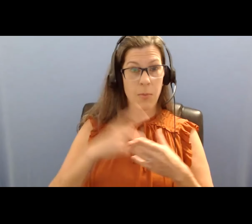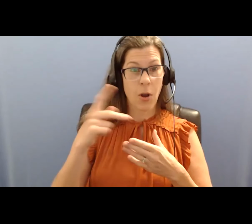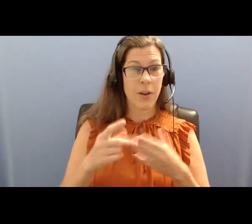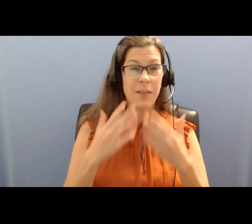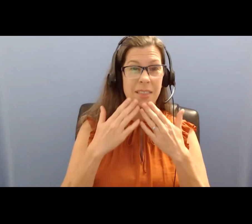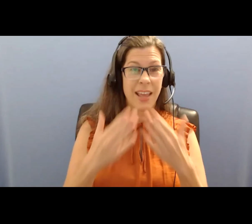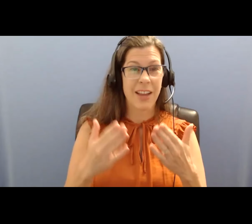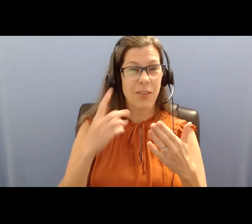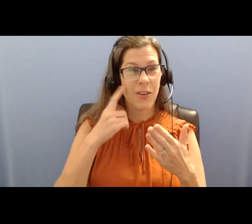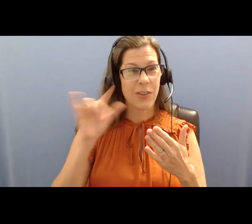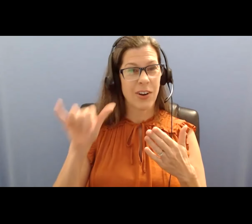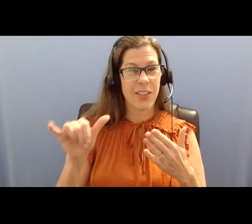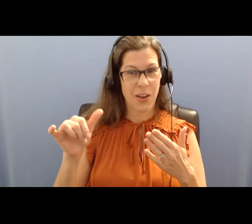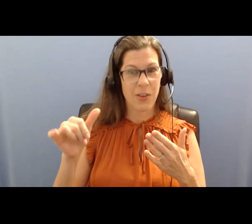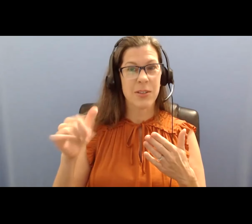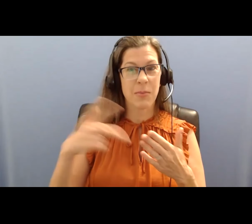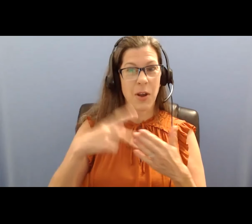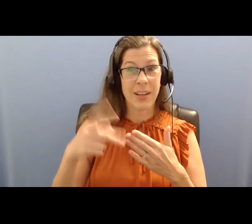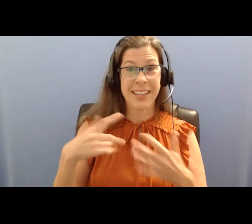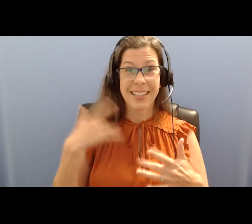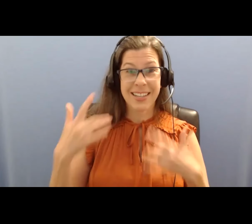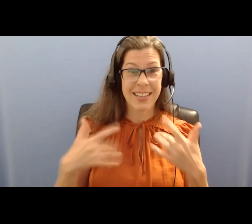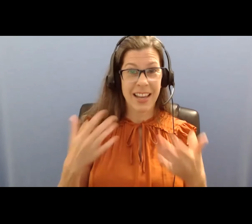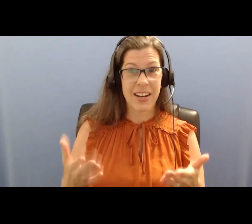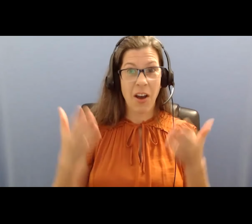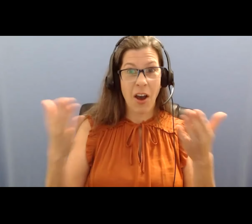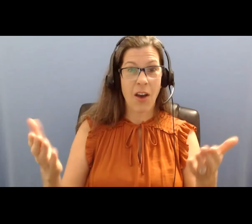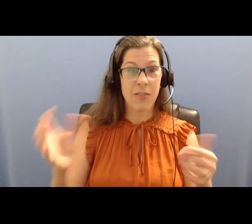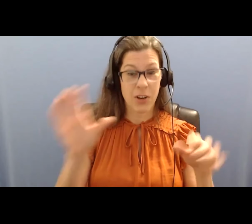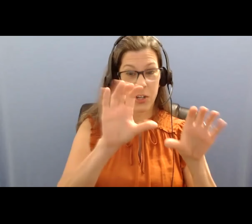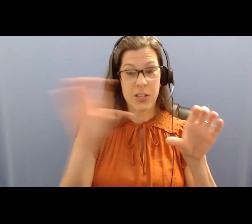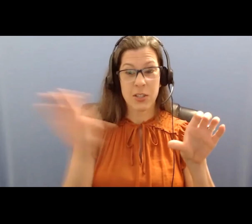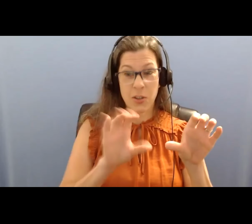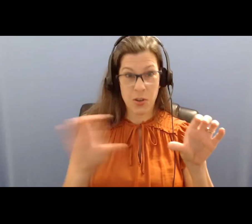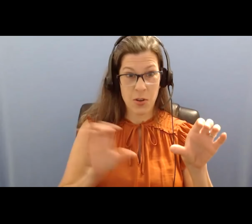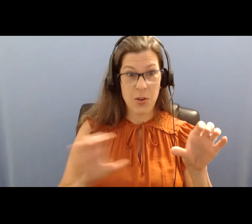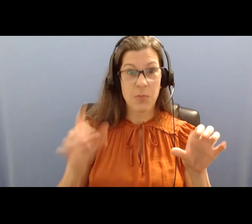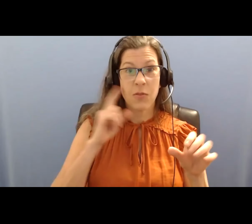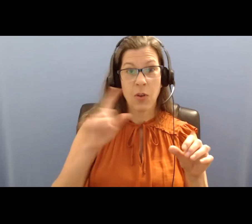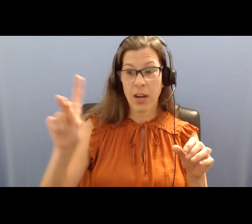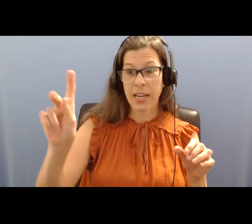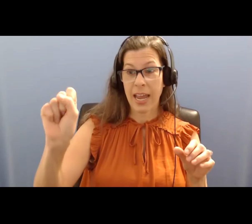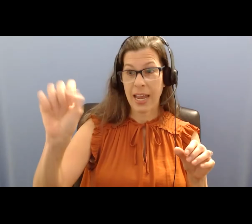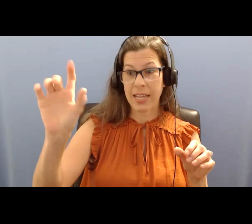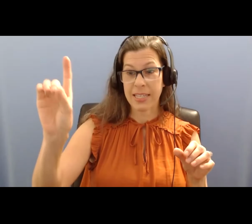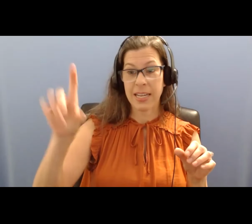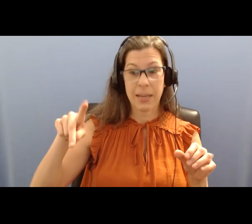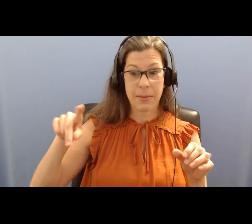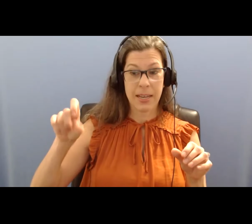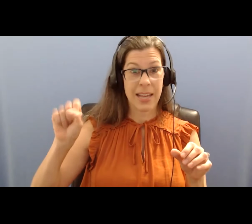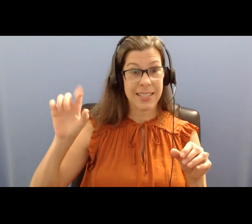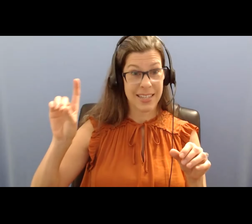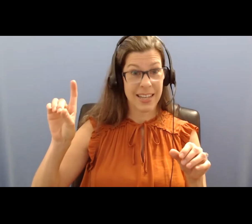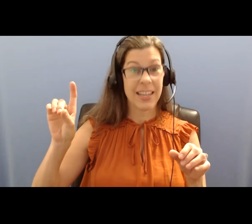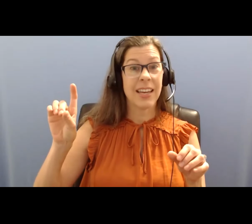that. We are excited to offer this Zoom today for the Pasco and Kennewick School District's ASL students to